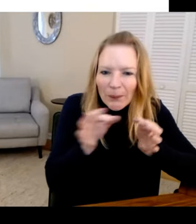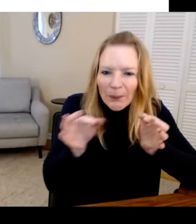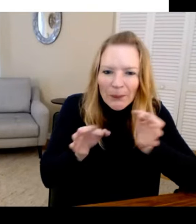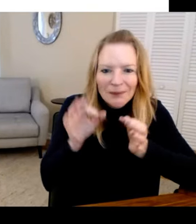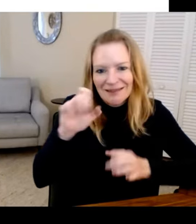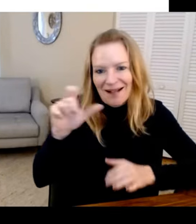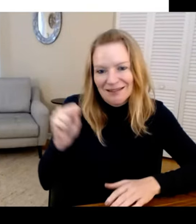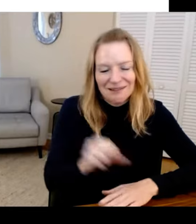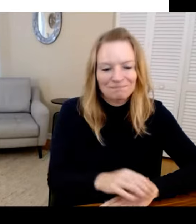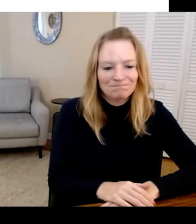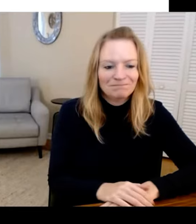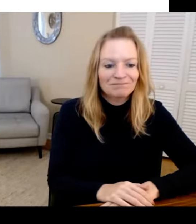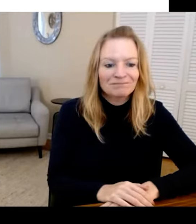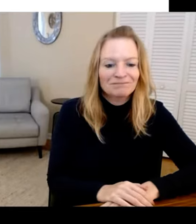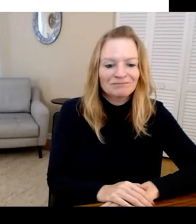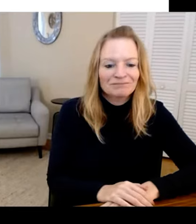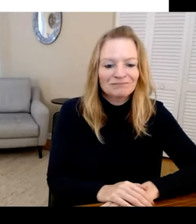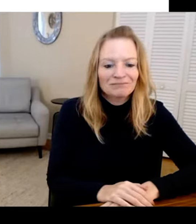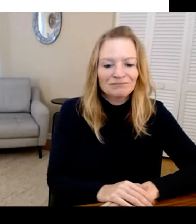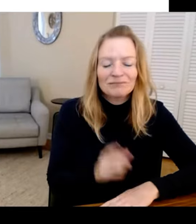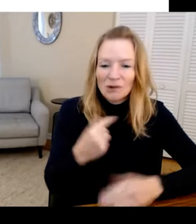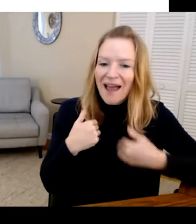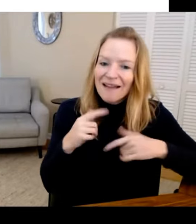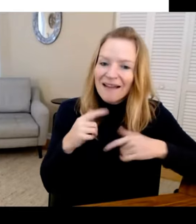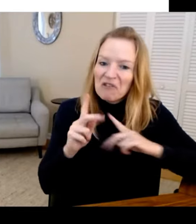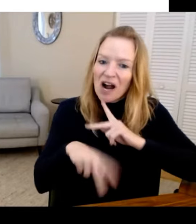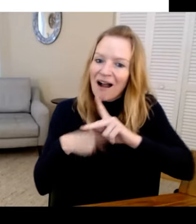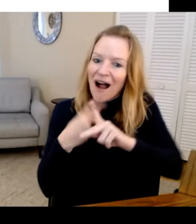many. Your brain is full of those cells.